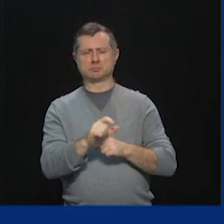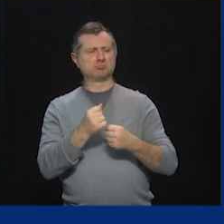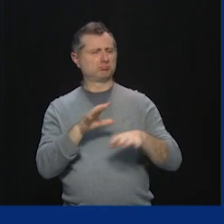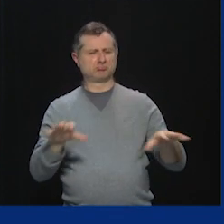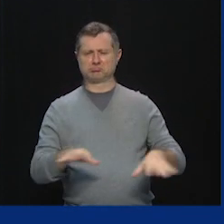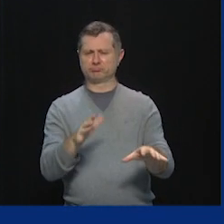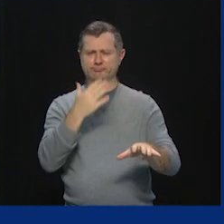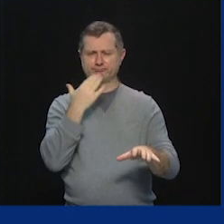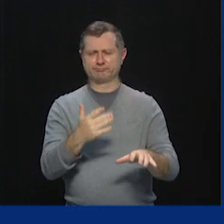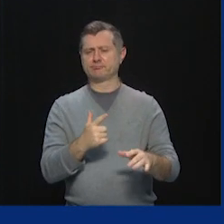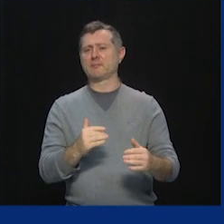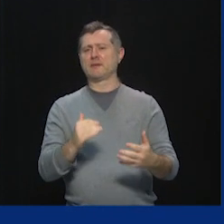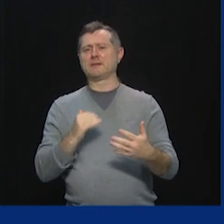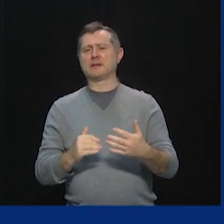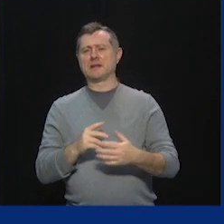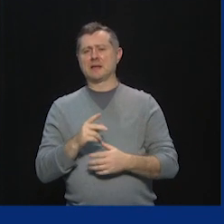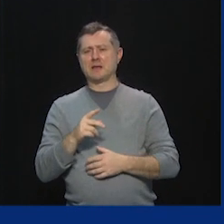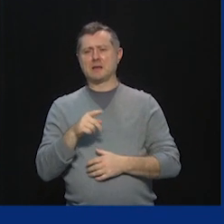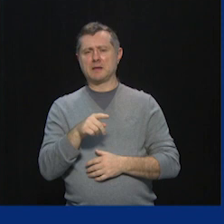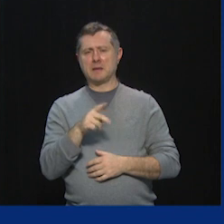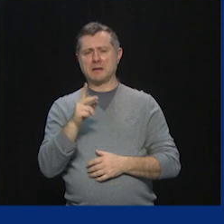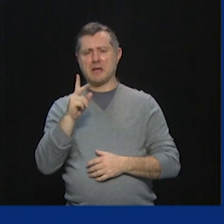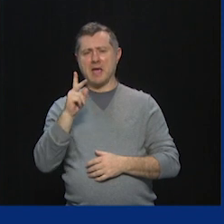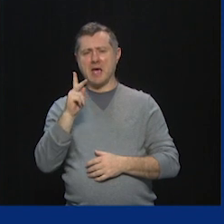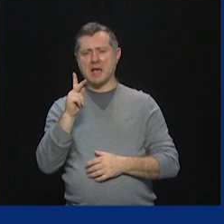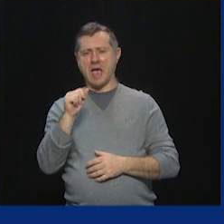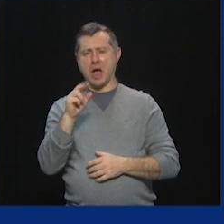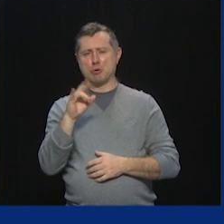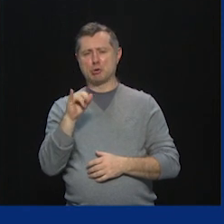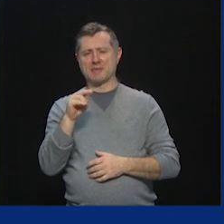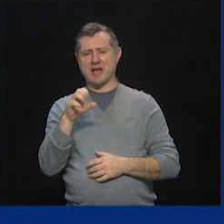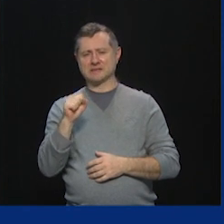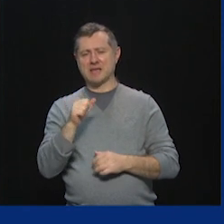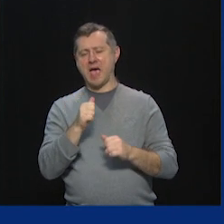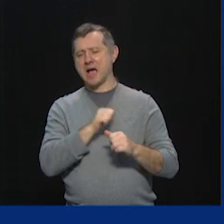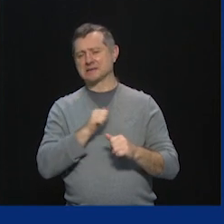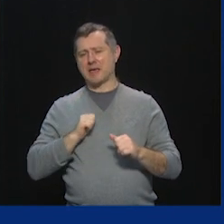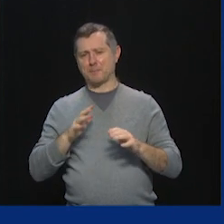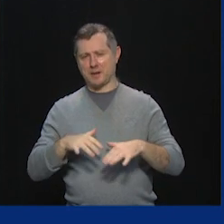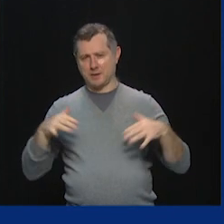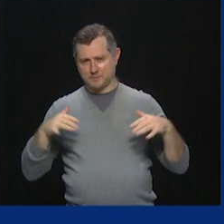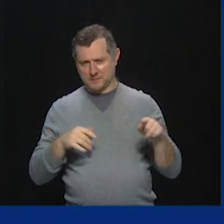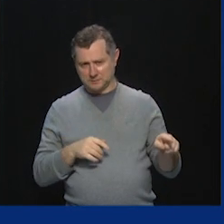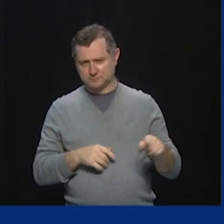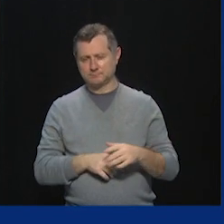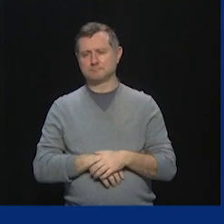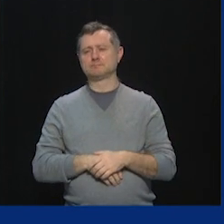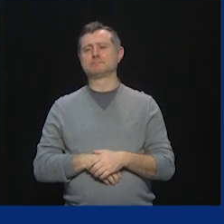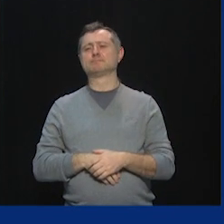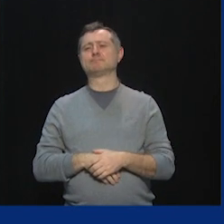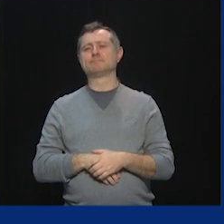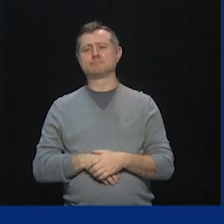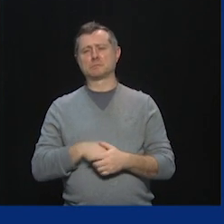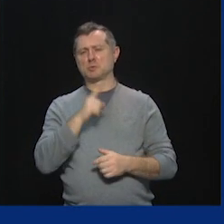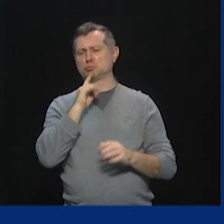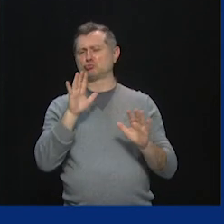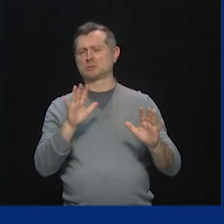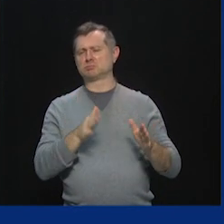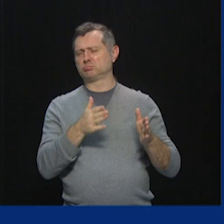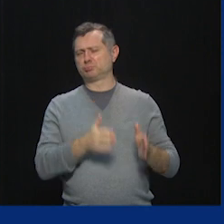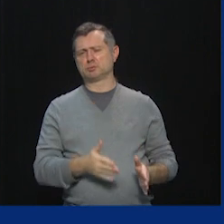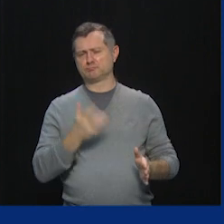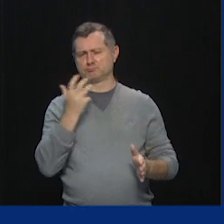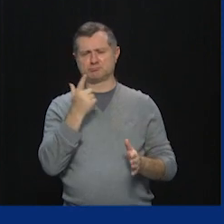who's doubles as a nurse during a pandemic, as well as a legislator, and what an extraordinary individual she is. Also, the leader of labor for New